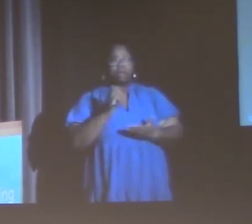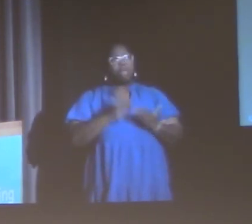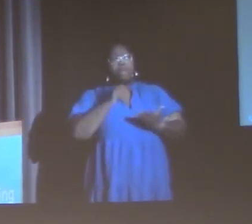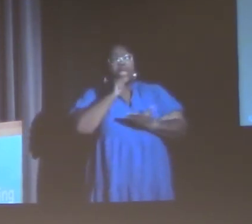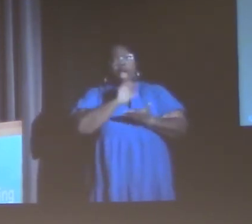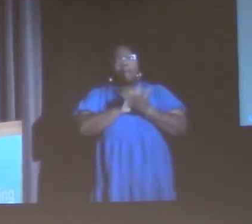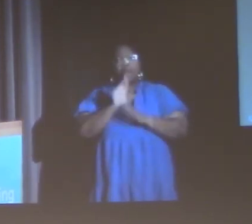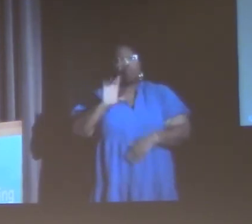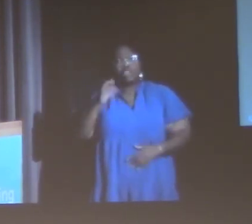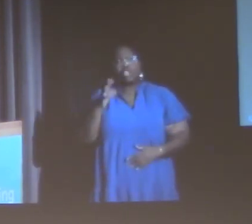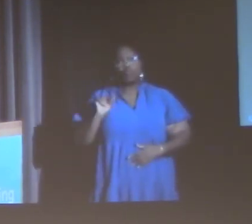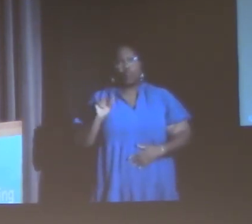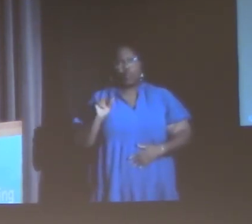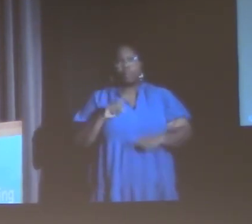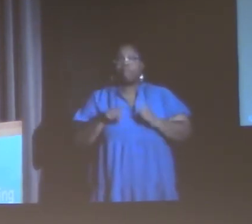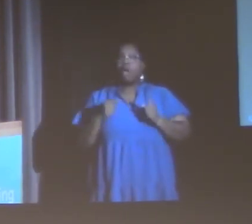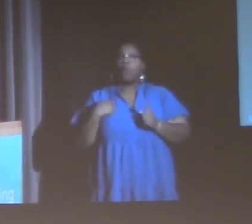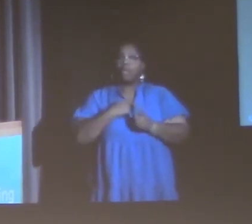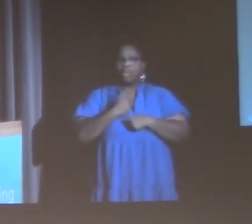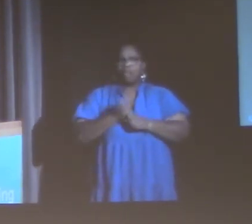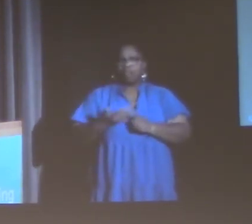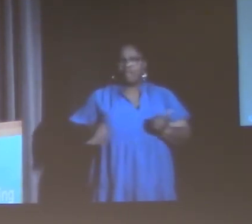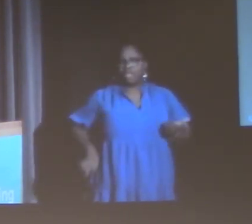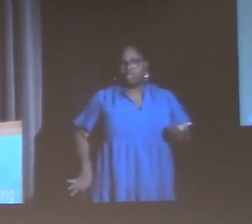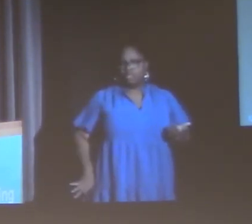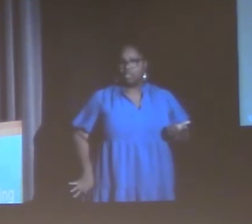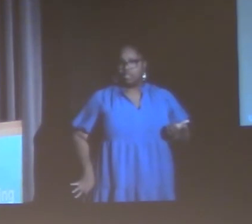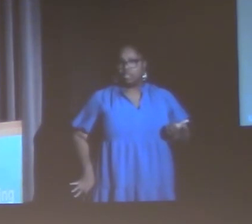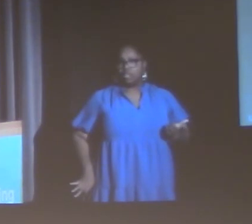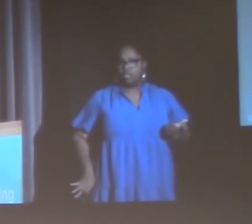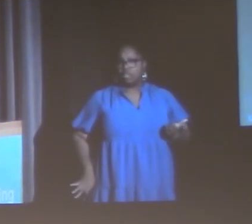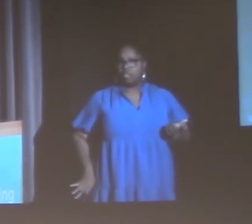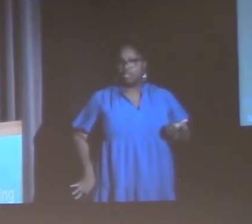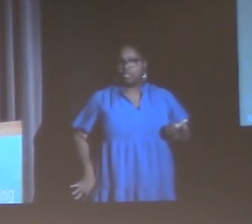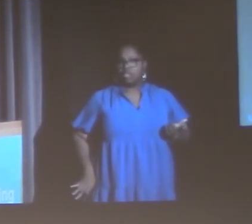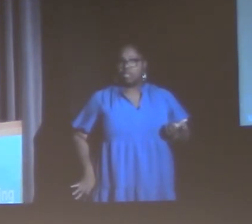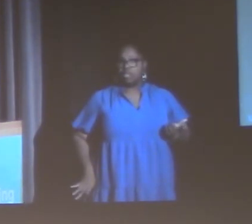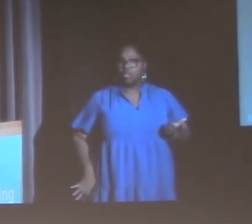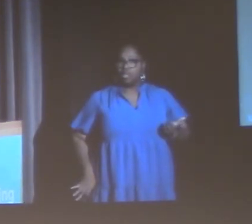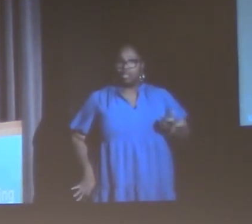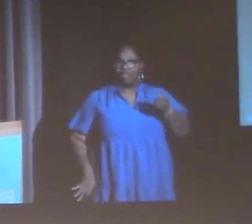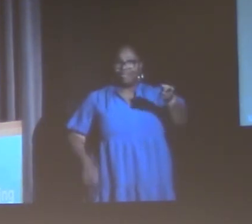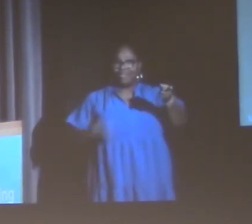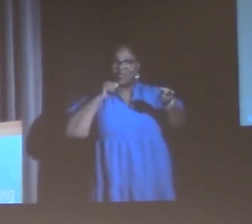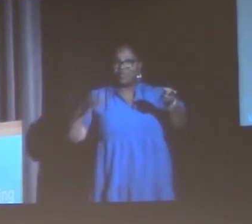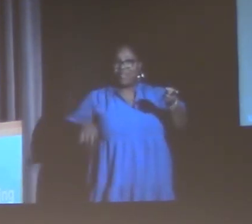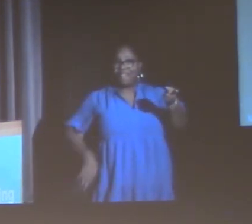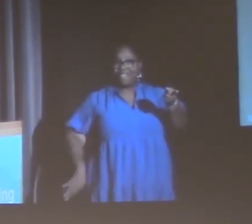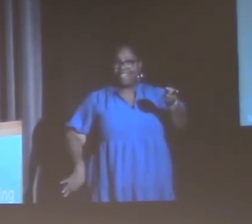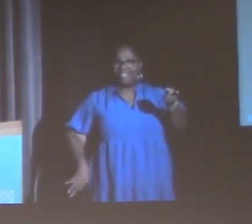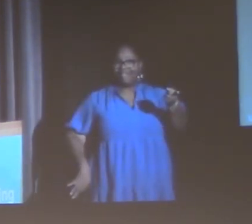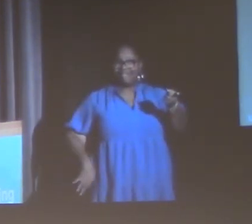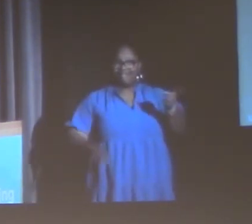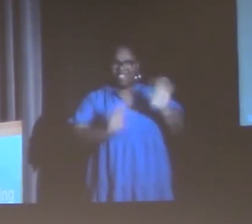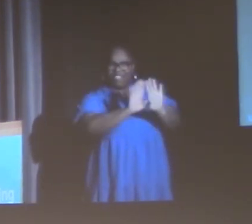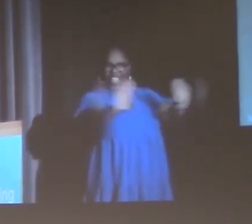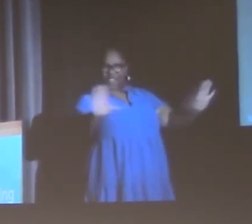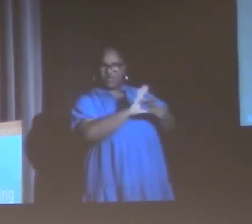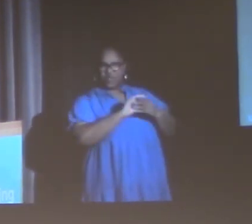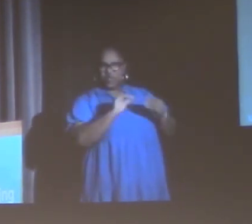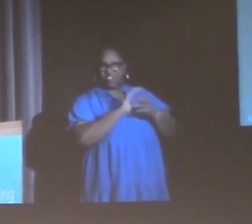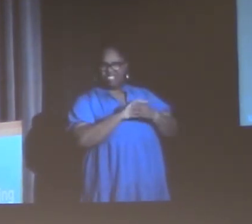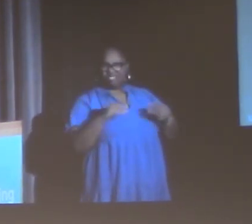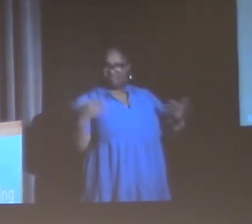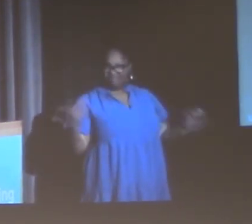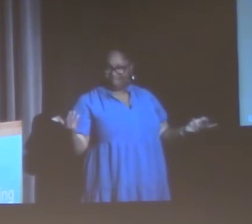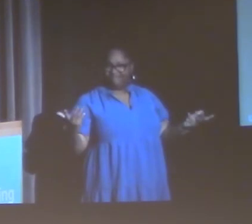films, we do make a profit, right? And the people who do not profit from their stories are the stories